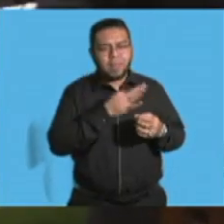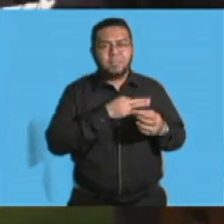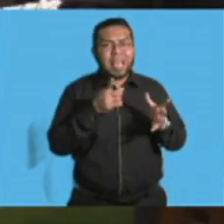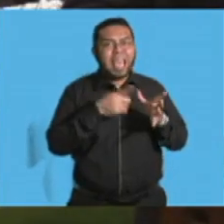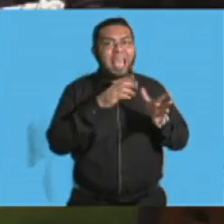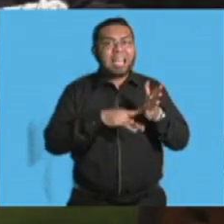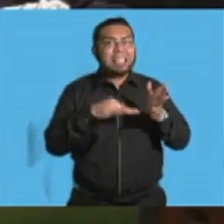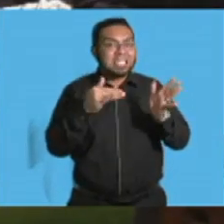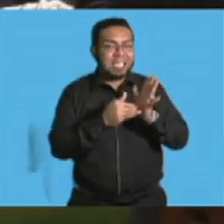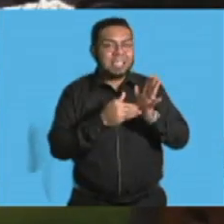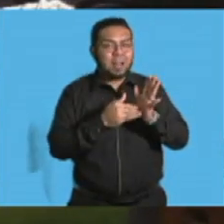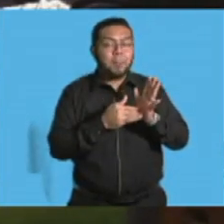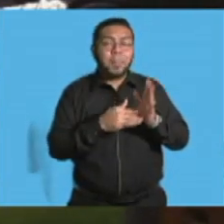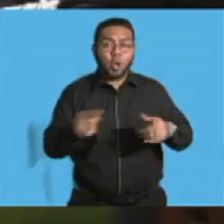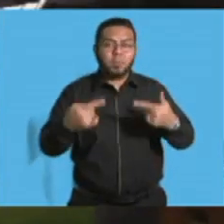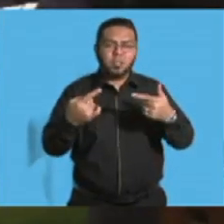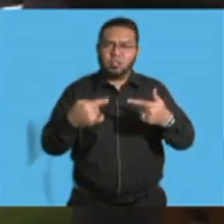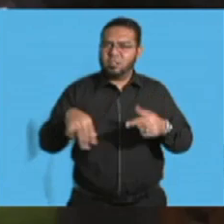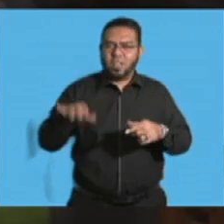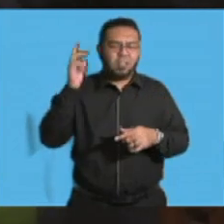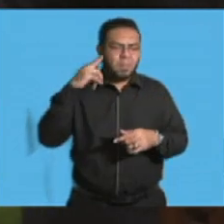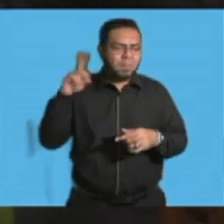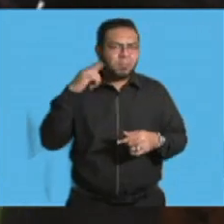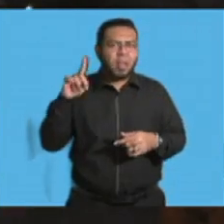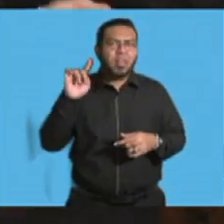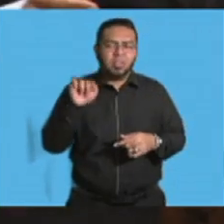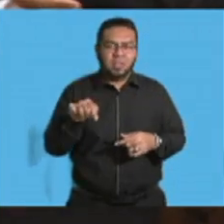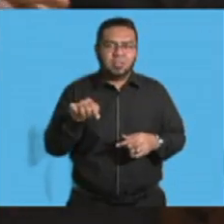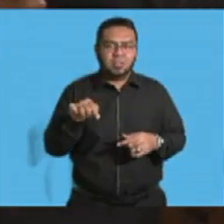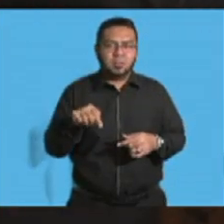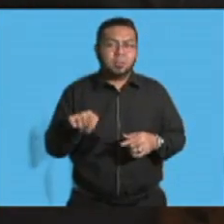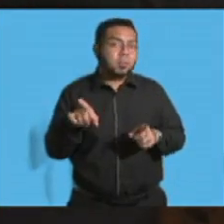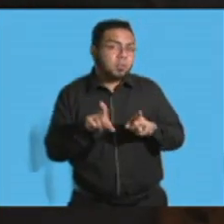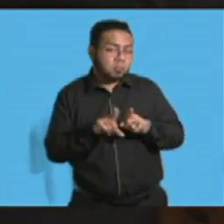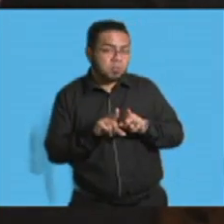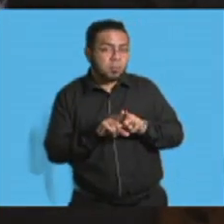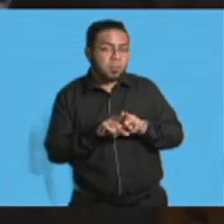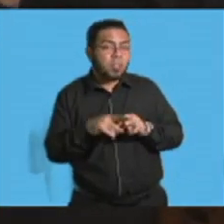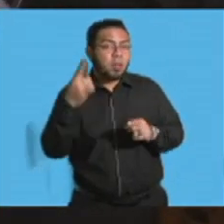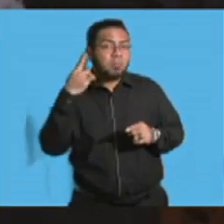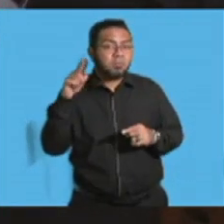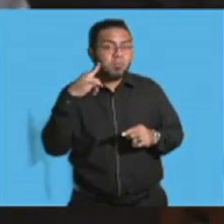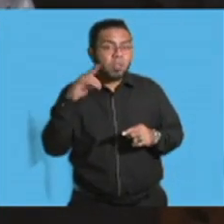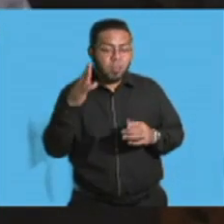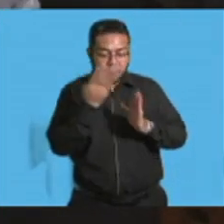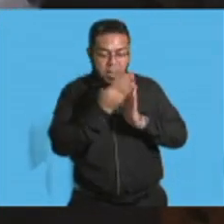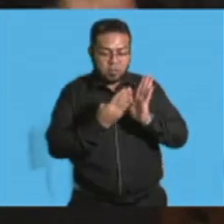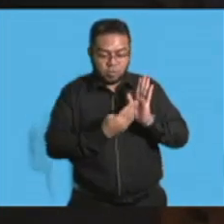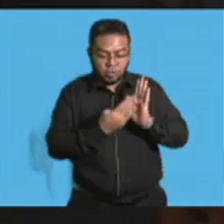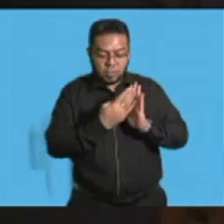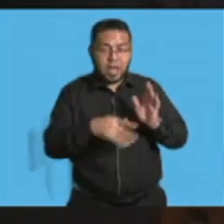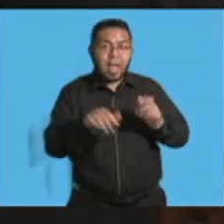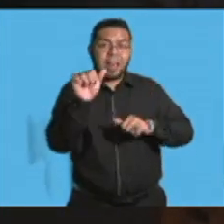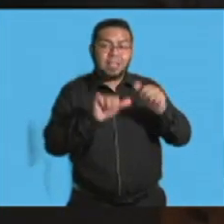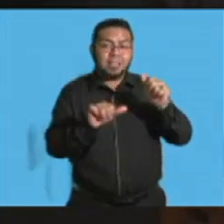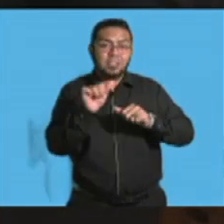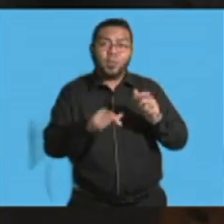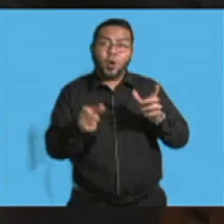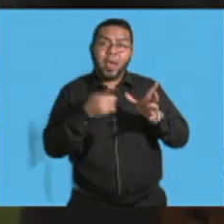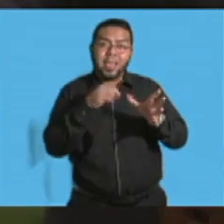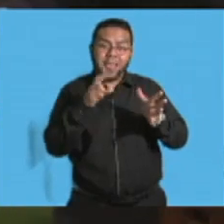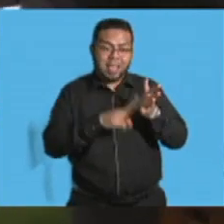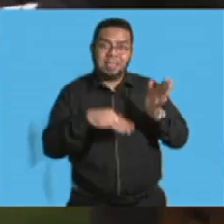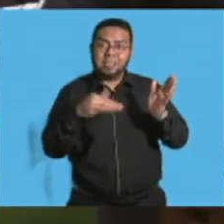but the opposition, of course, ignored this. They ignored the recent budget. They ignored the recent budget analysis by ANZ